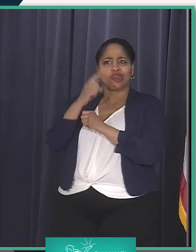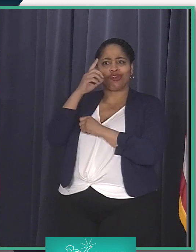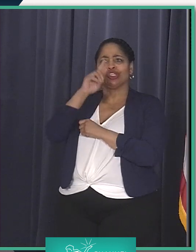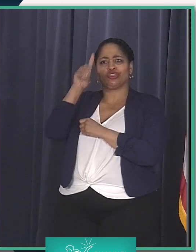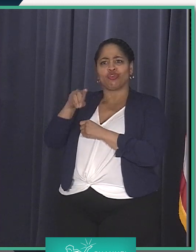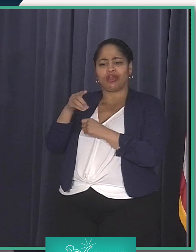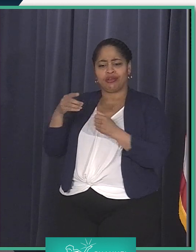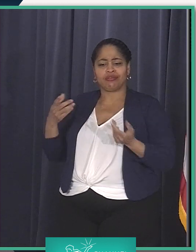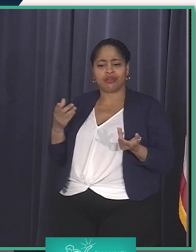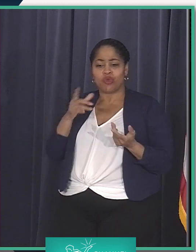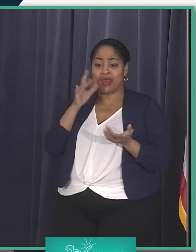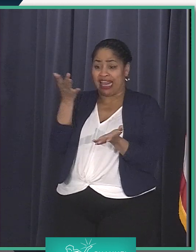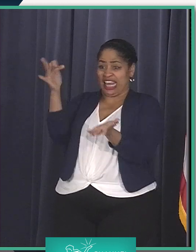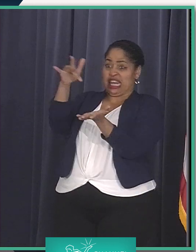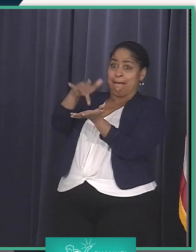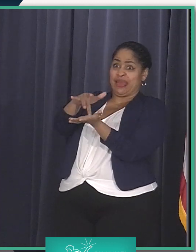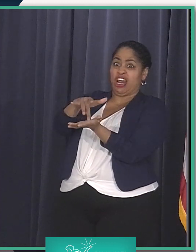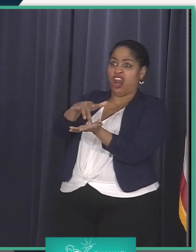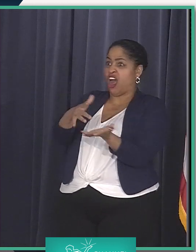a